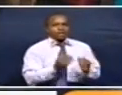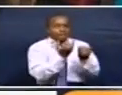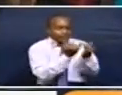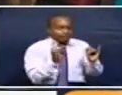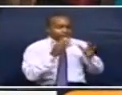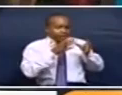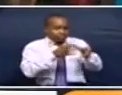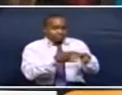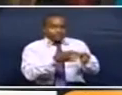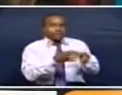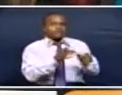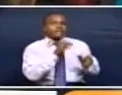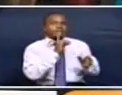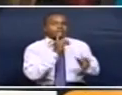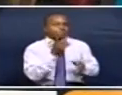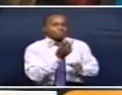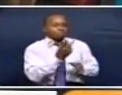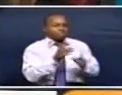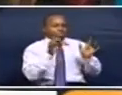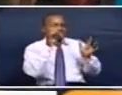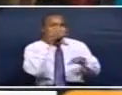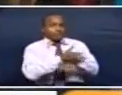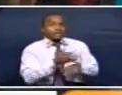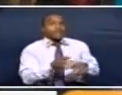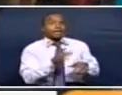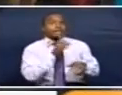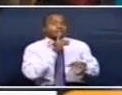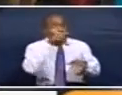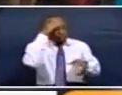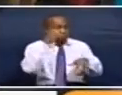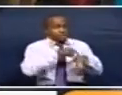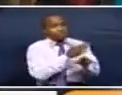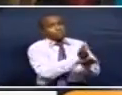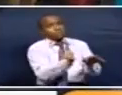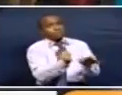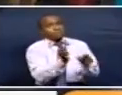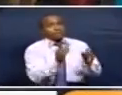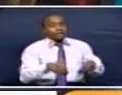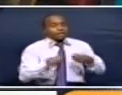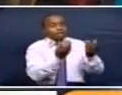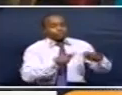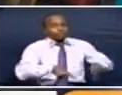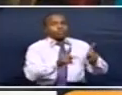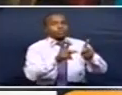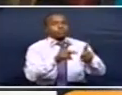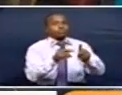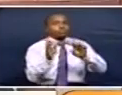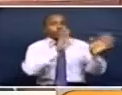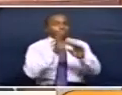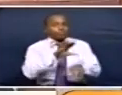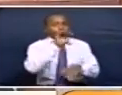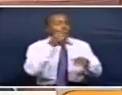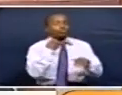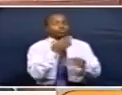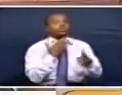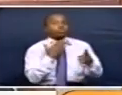that both of them were a sham, and then said because the time had run out, they gave the permission to Wiper to choose whoever they wanted and do